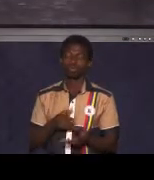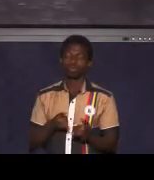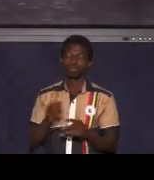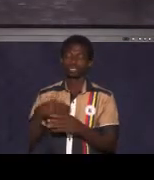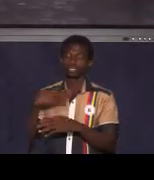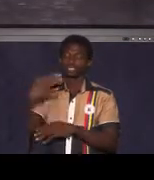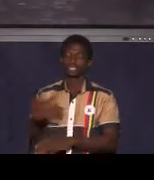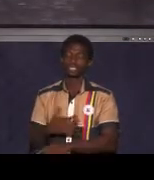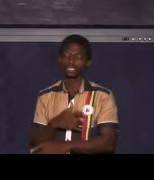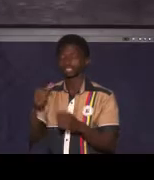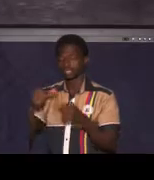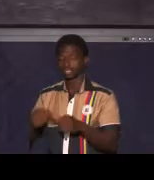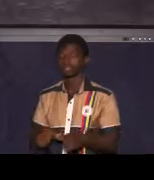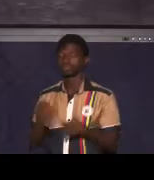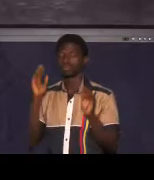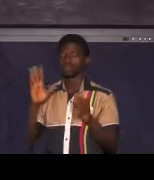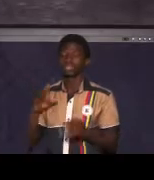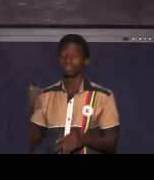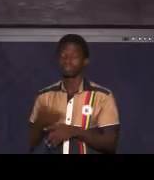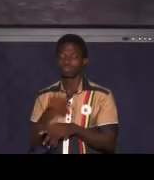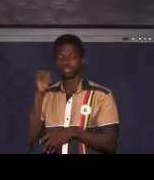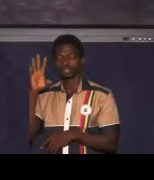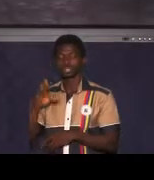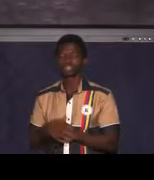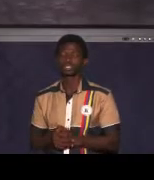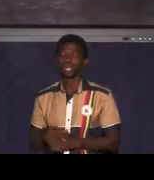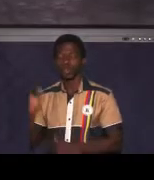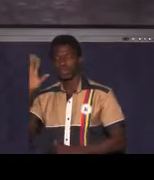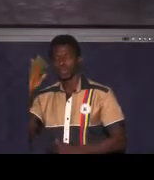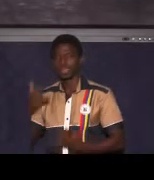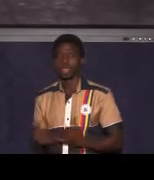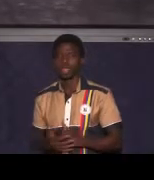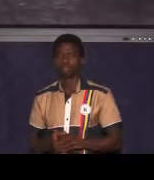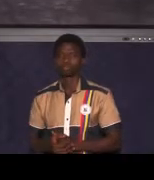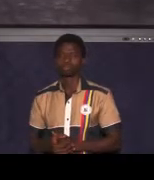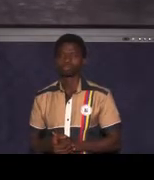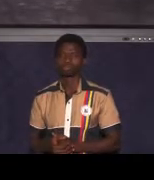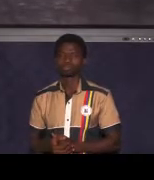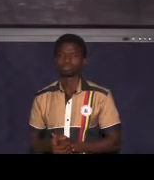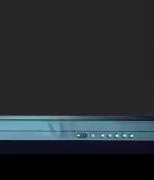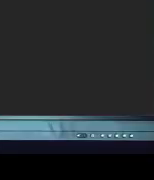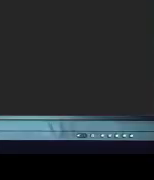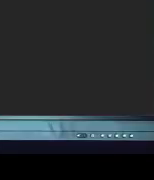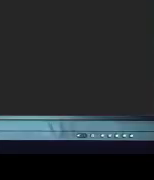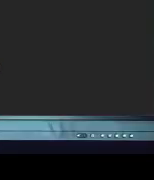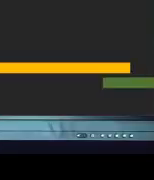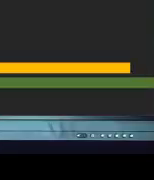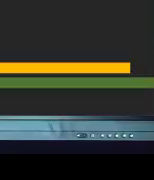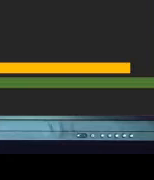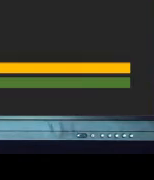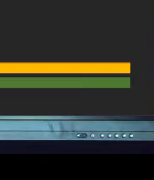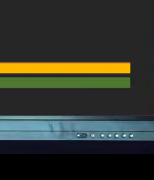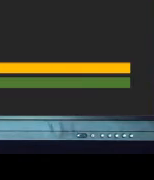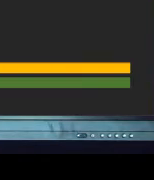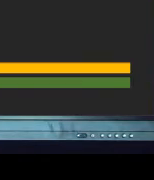way in the next lesson, remain wonderful mathematicians. Bye bye now.